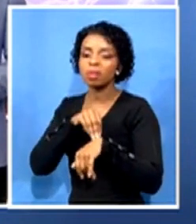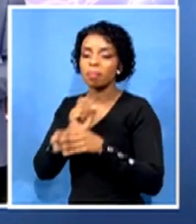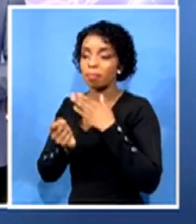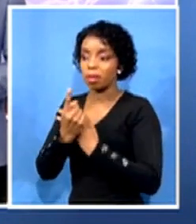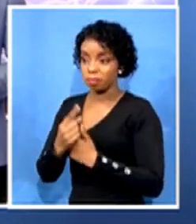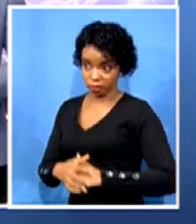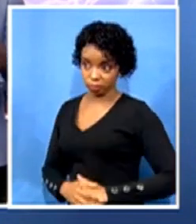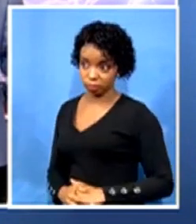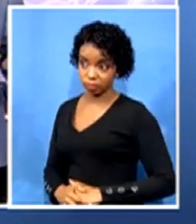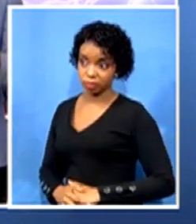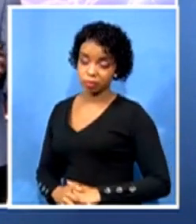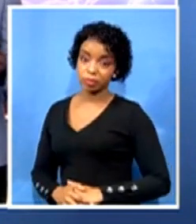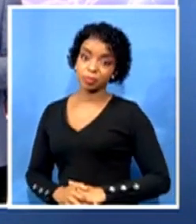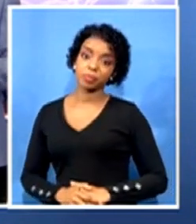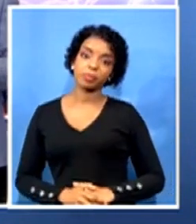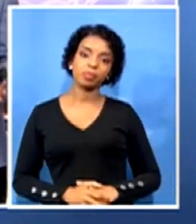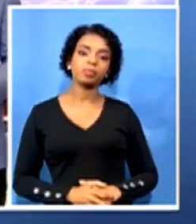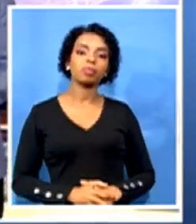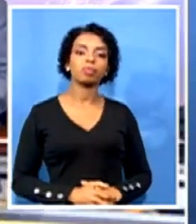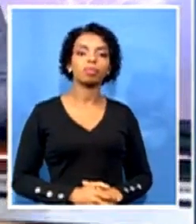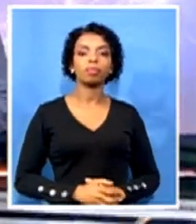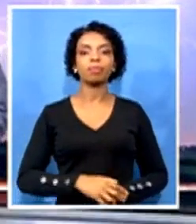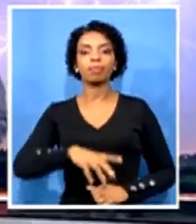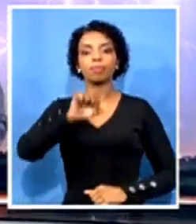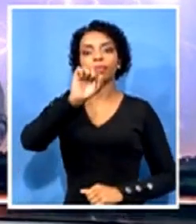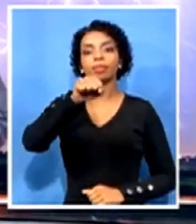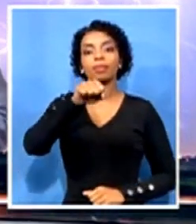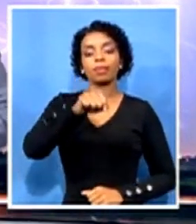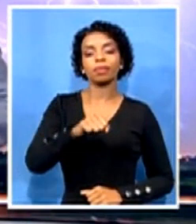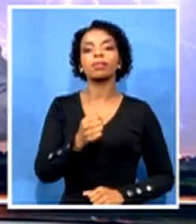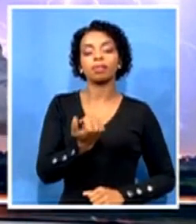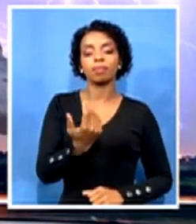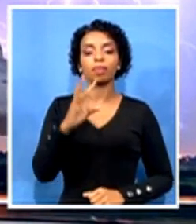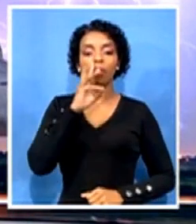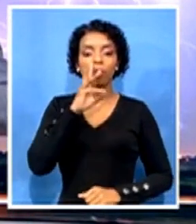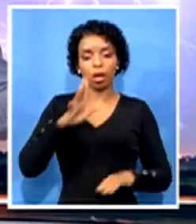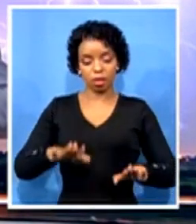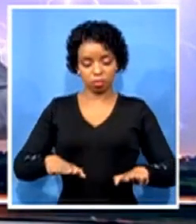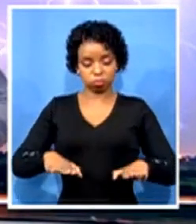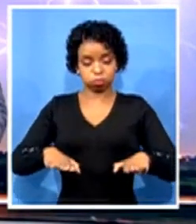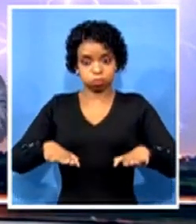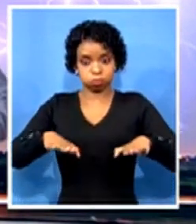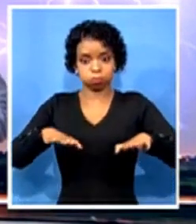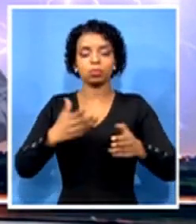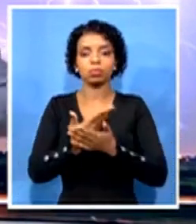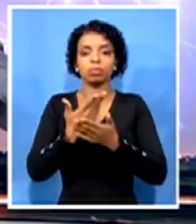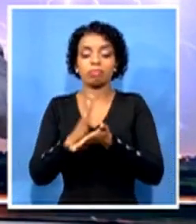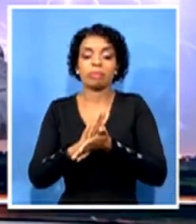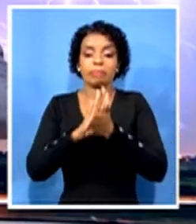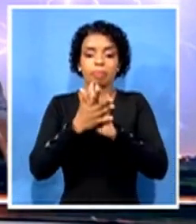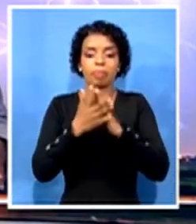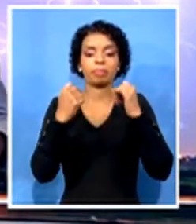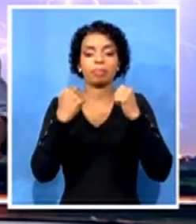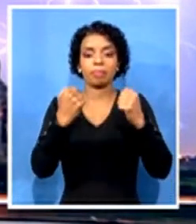Yeah, well, you know, with that, a pool of water can really affect your driving. And again, it brings a whole lot of imbalance, because